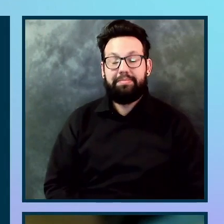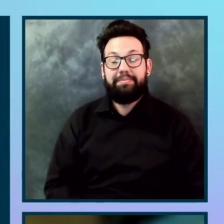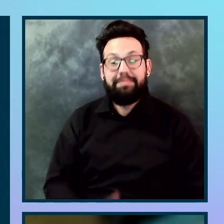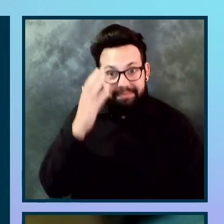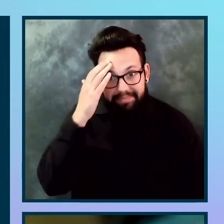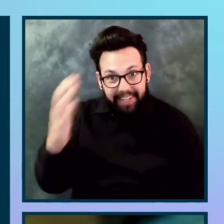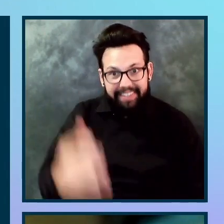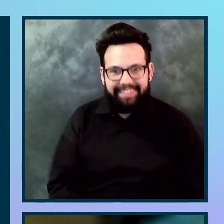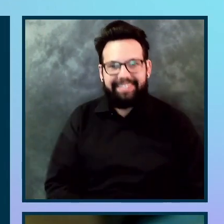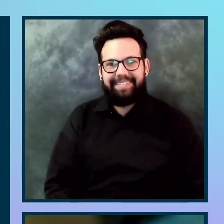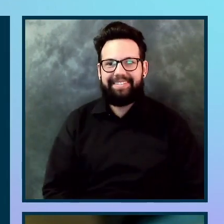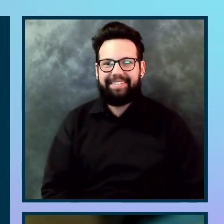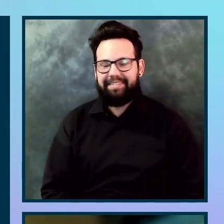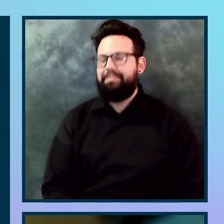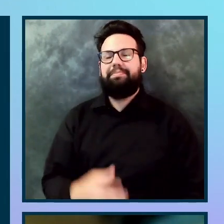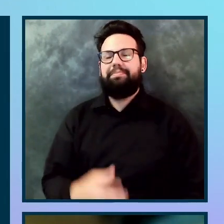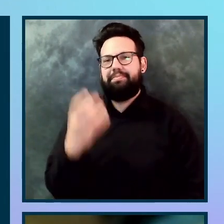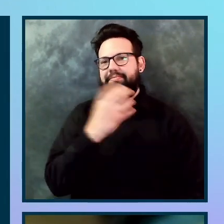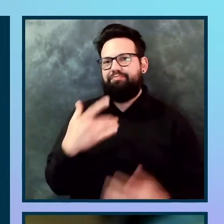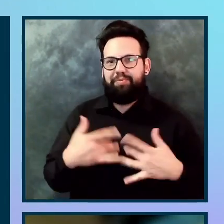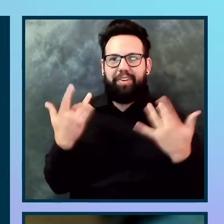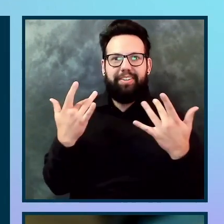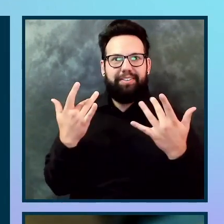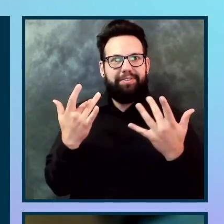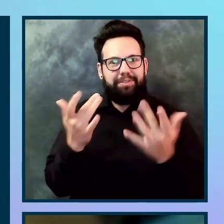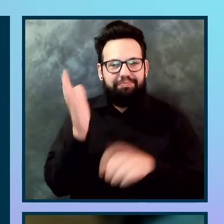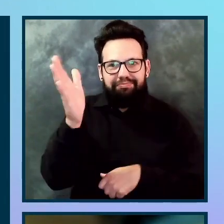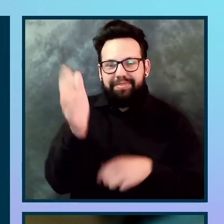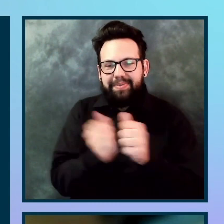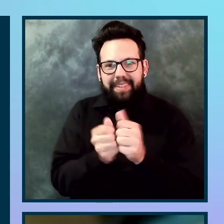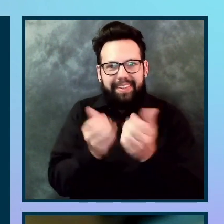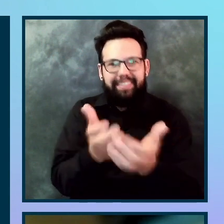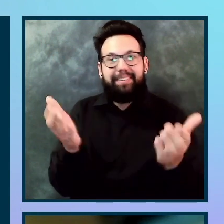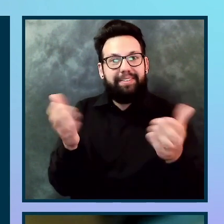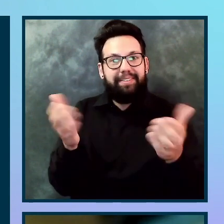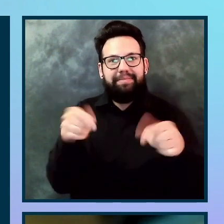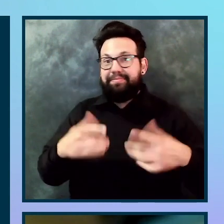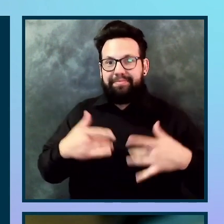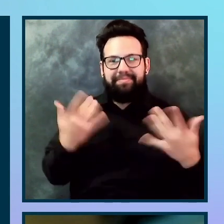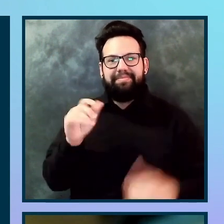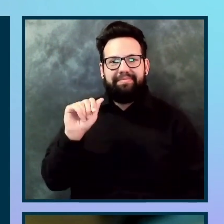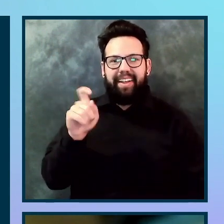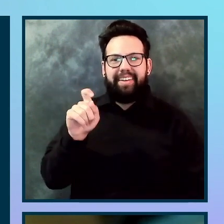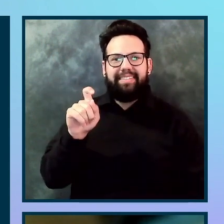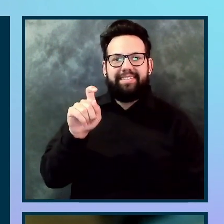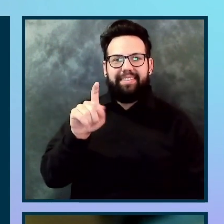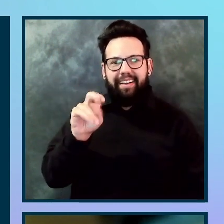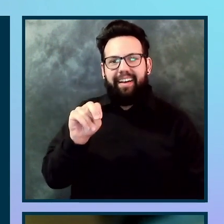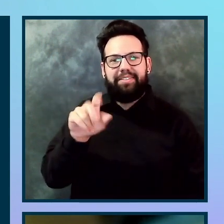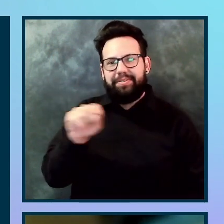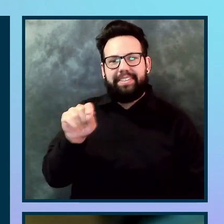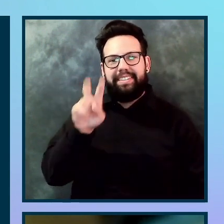Hi, all. I'm very excited to be speaking here today at AxCon 2022. I'm Deb Mayers, and my talk is entitled